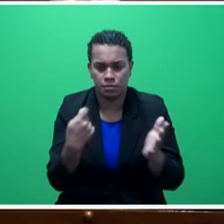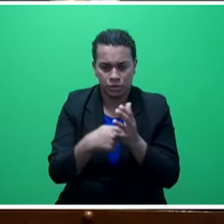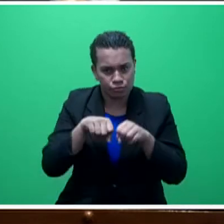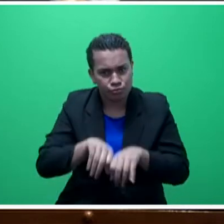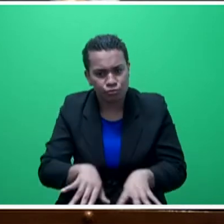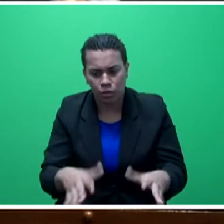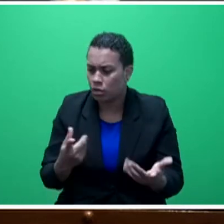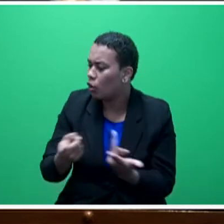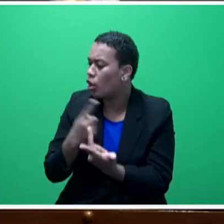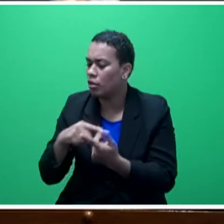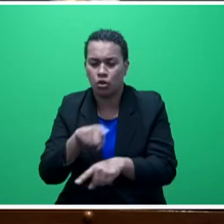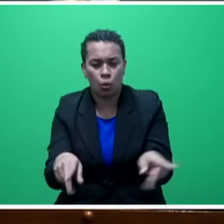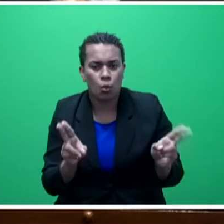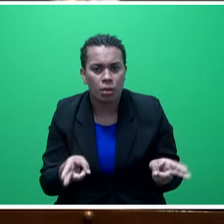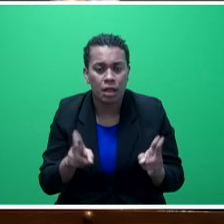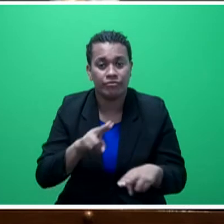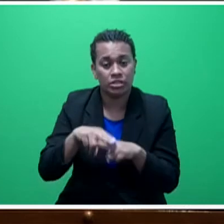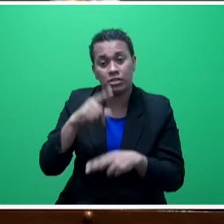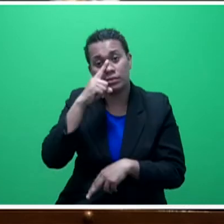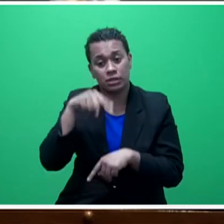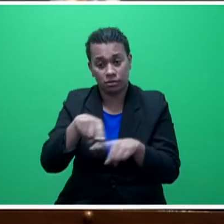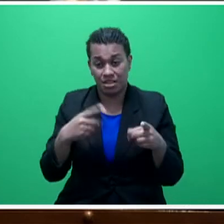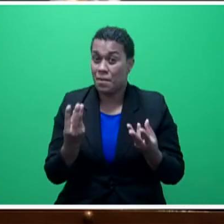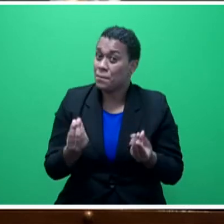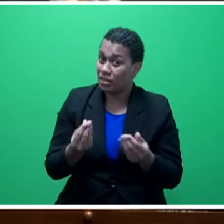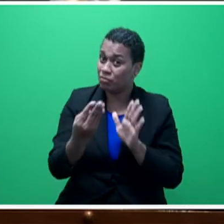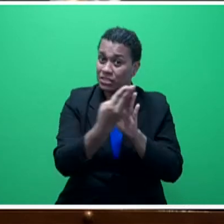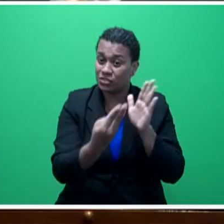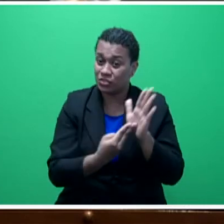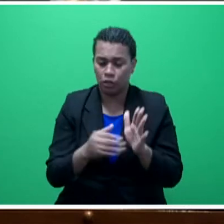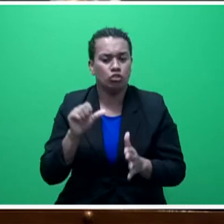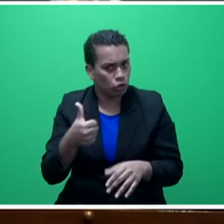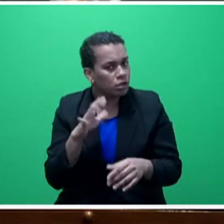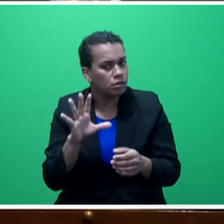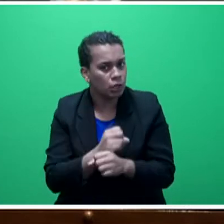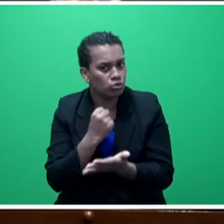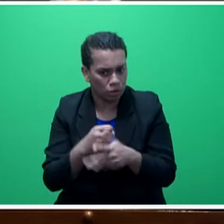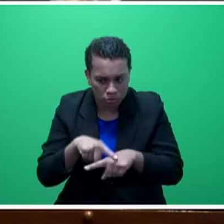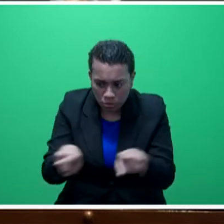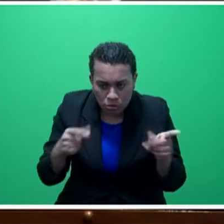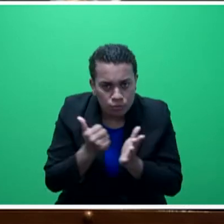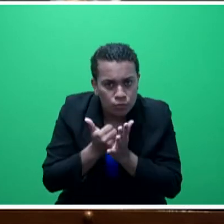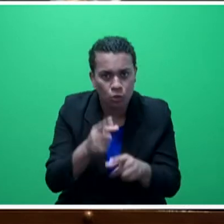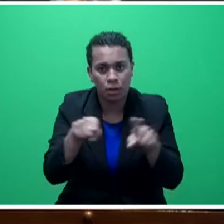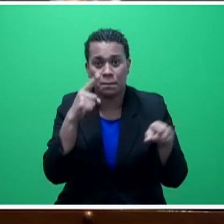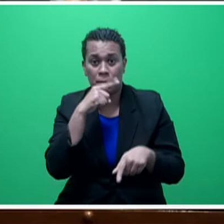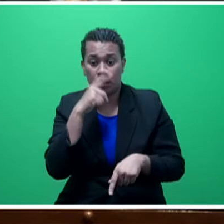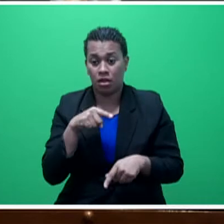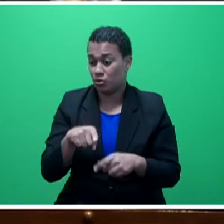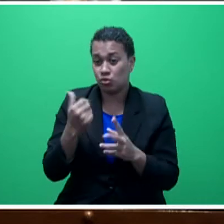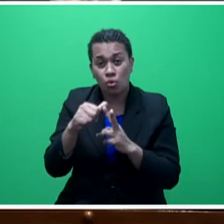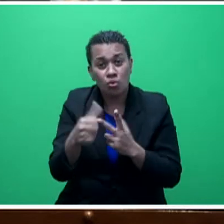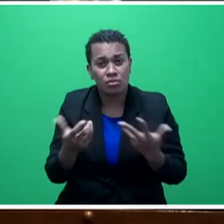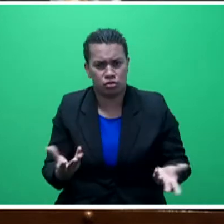does this budget have a Fijian people at heart, it naturally addresses day-to-day issues that encircle our